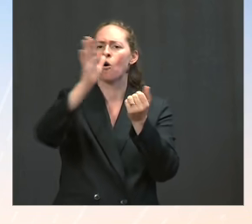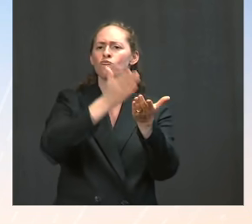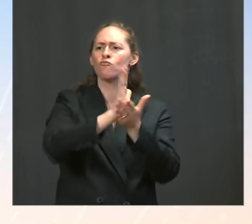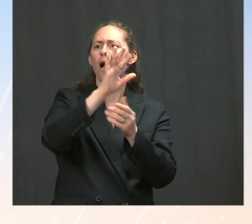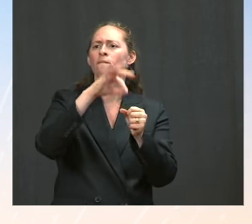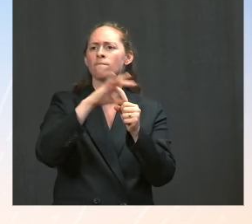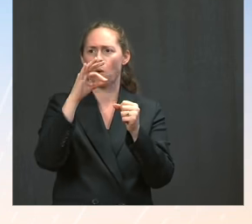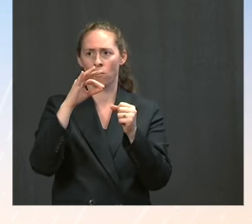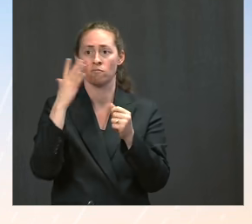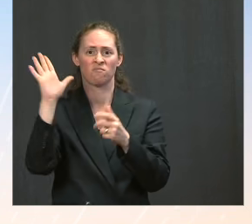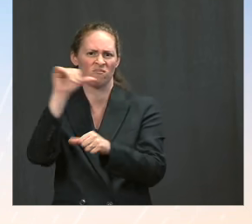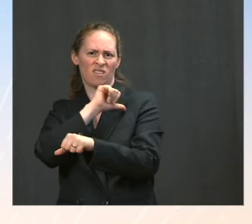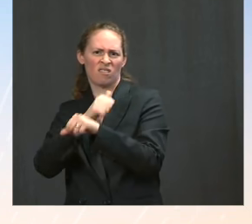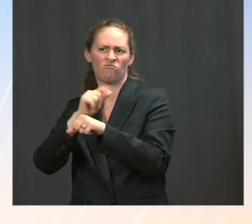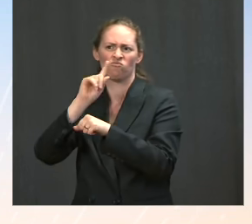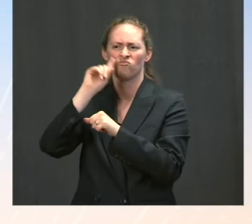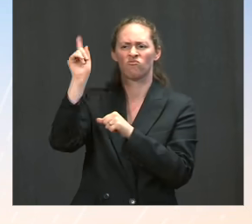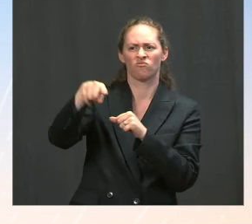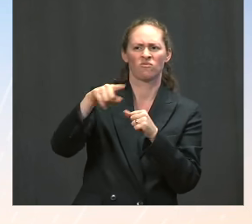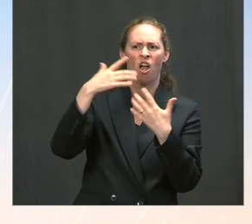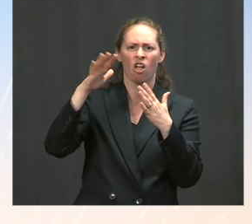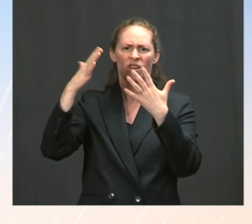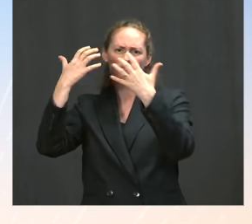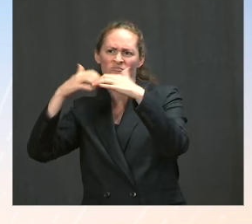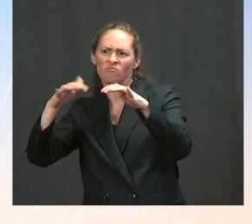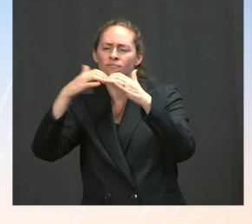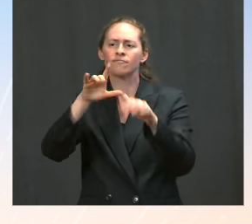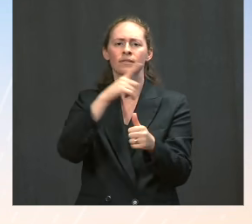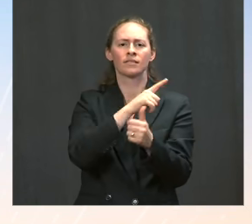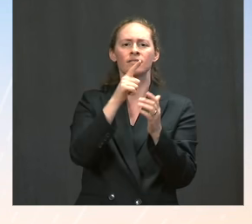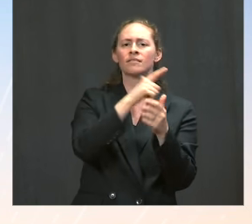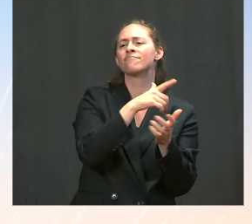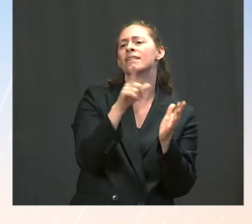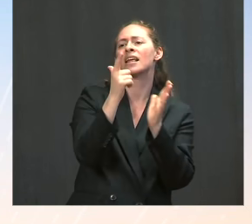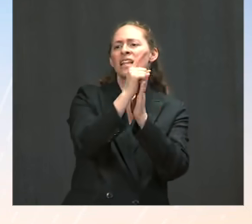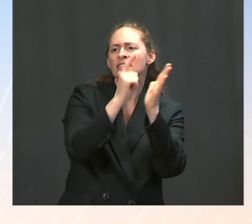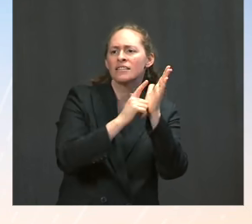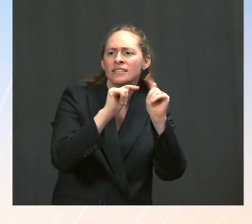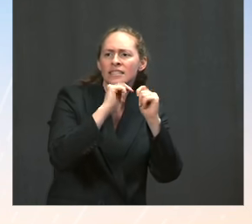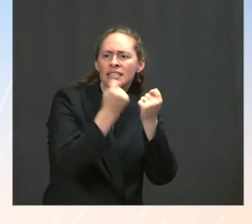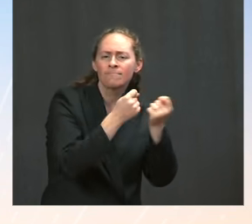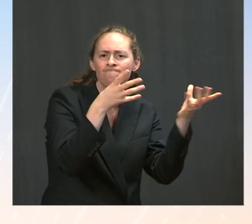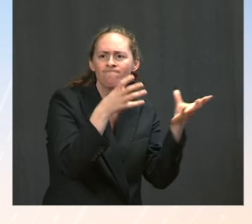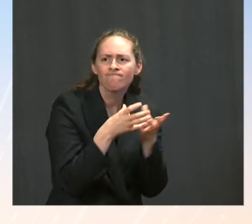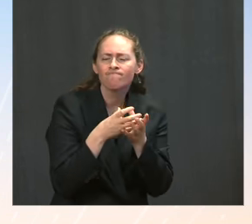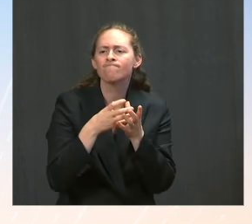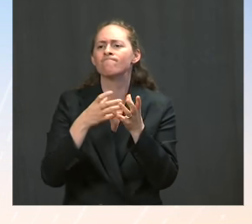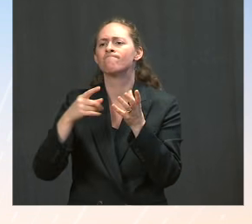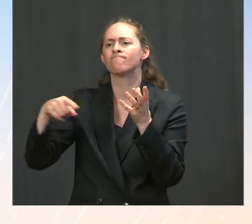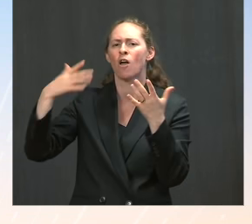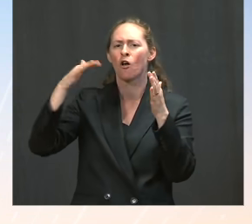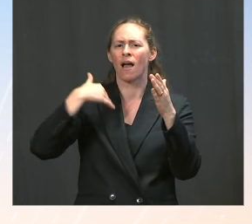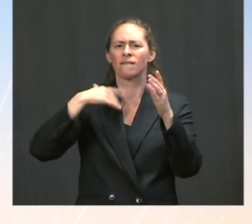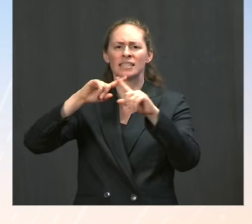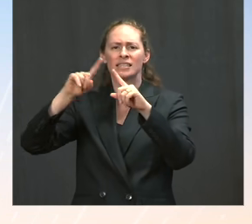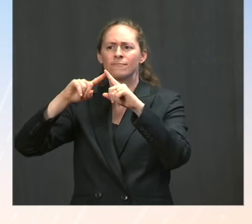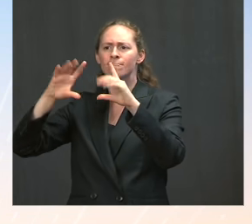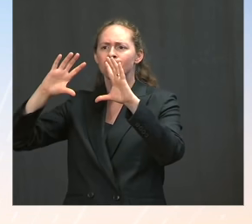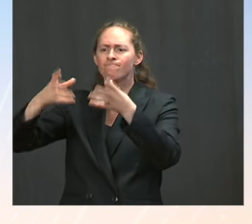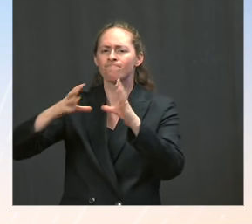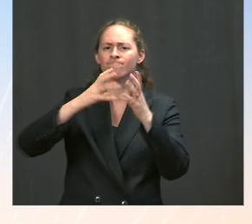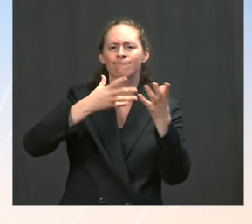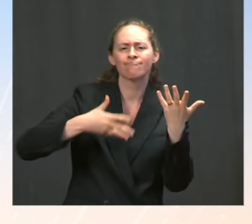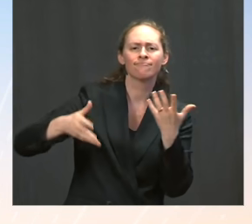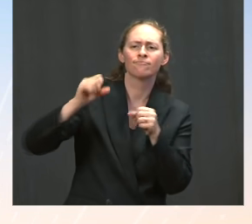legislative team, public engagement team, and the domestic policy team all remain very engaged on. So he is going to use every lever at